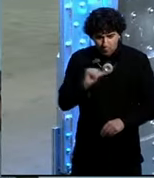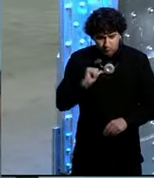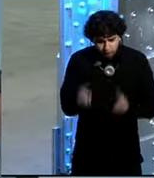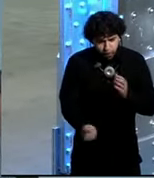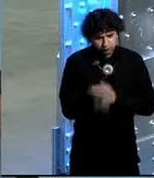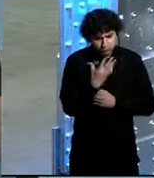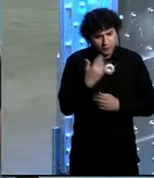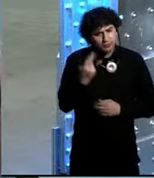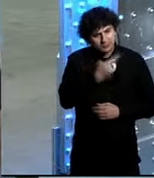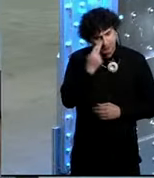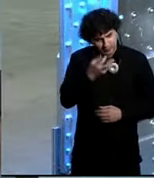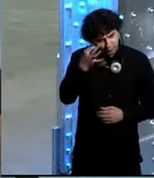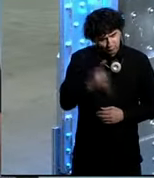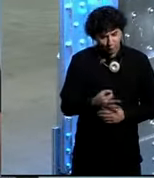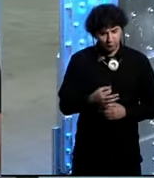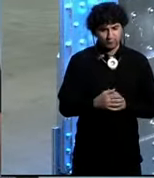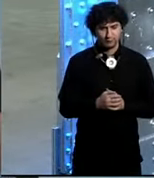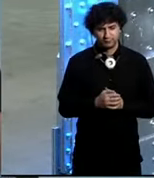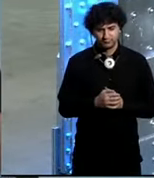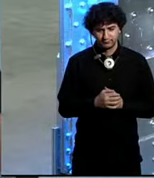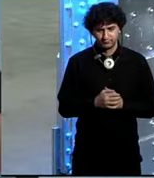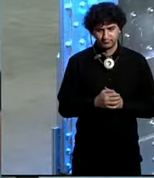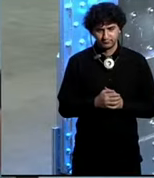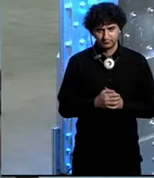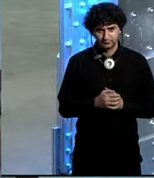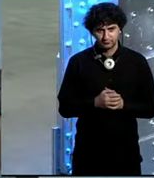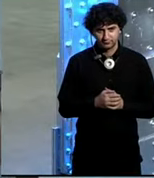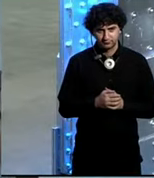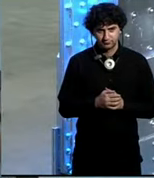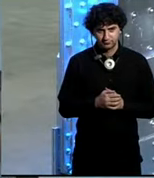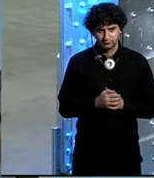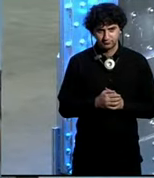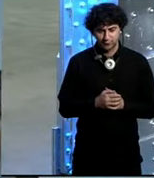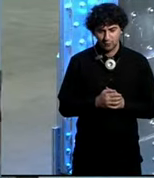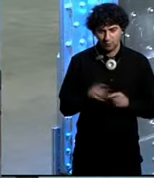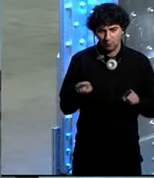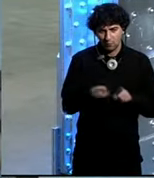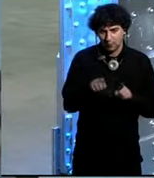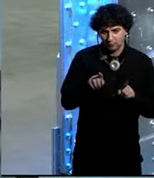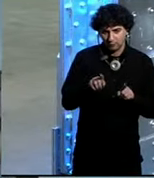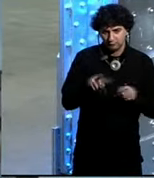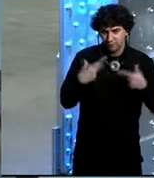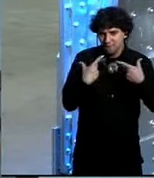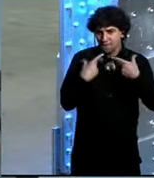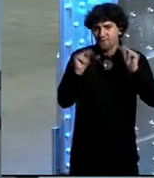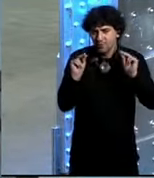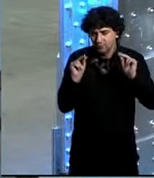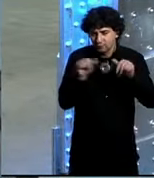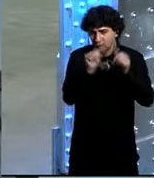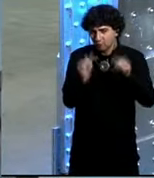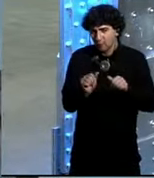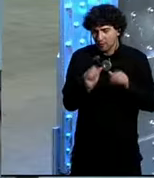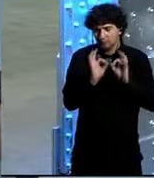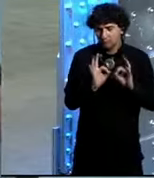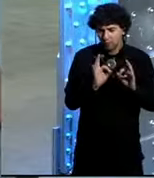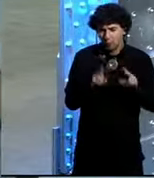the full stop of a innovative format. Or product or